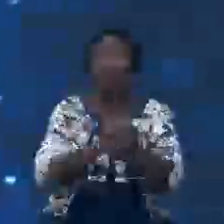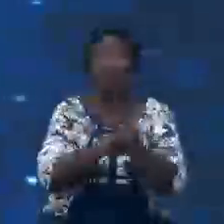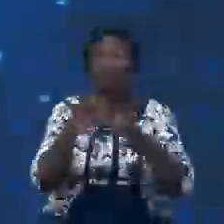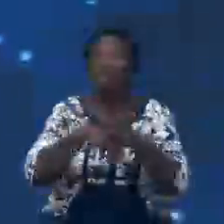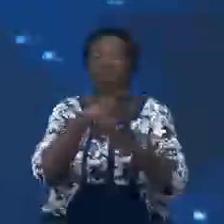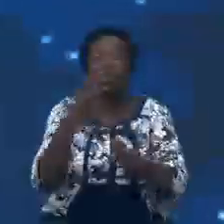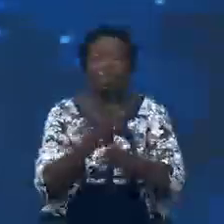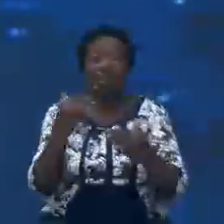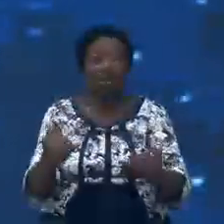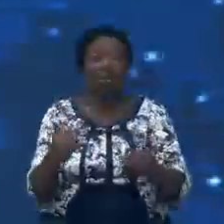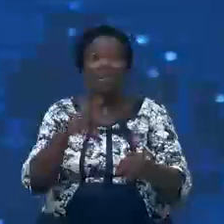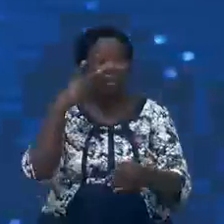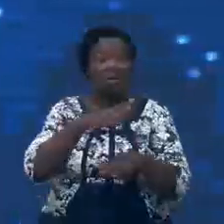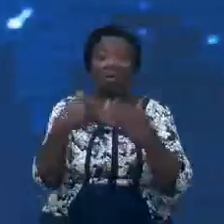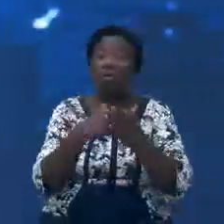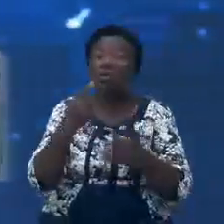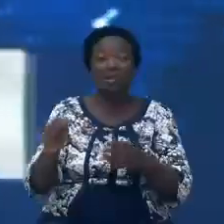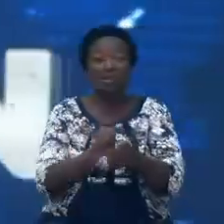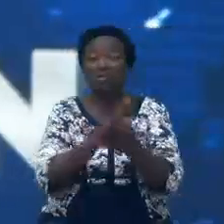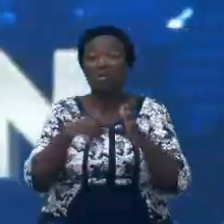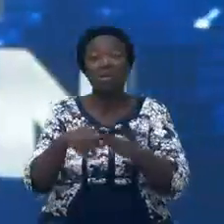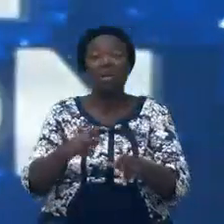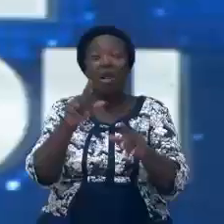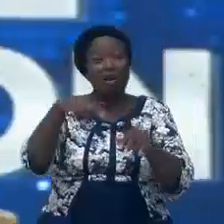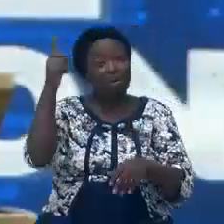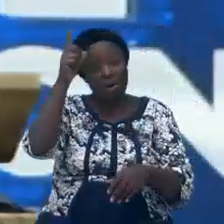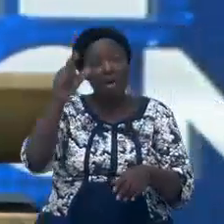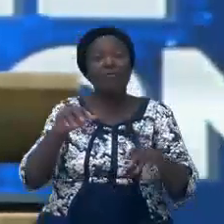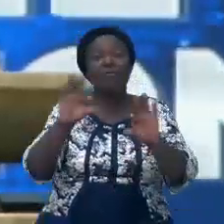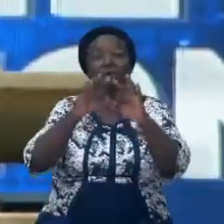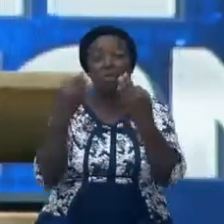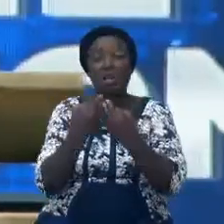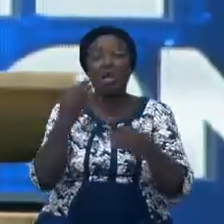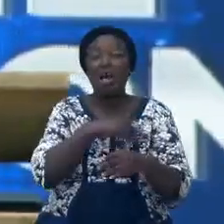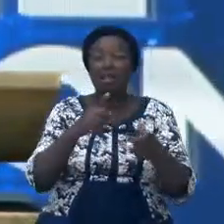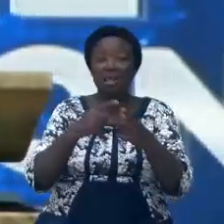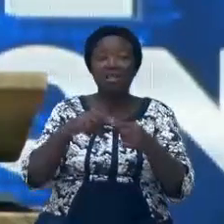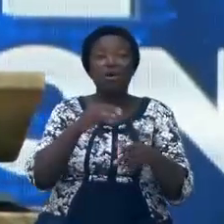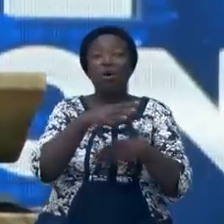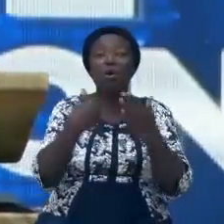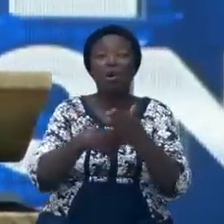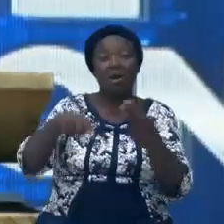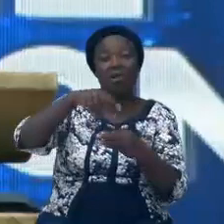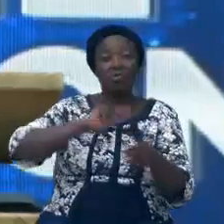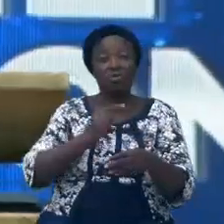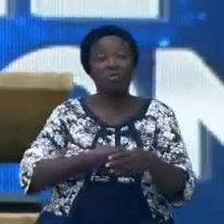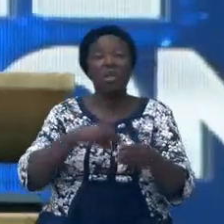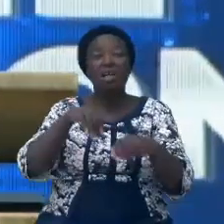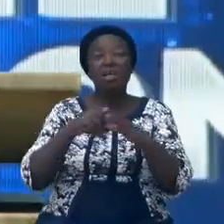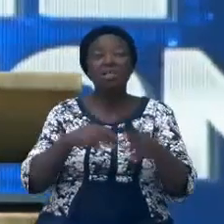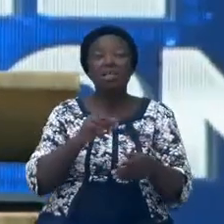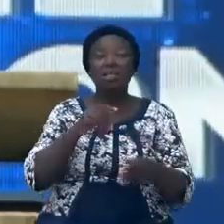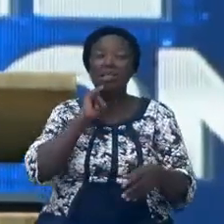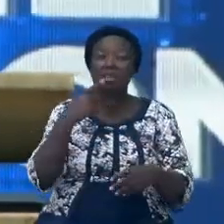destroy look at all the destruction in the world all the destruction the local family all the destruction